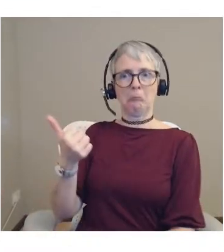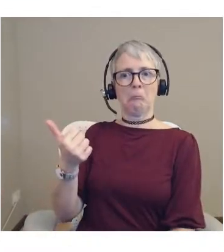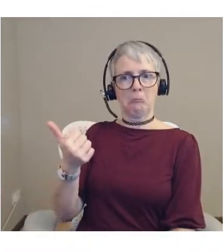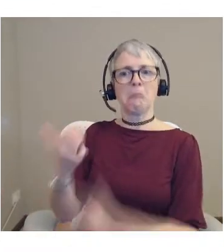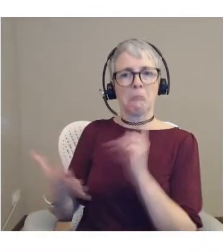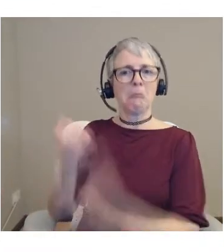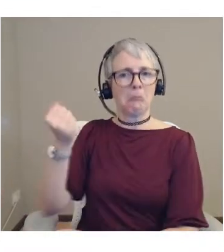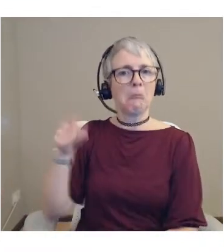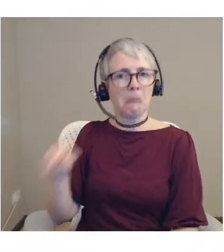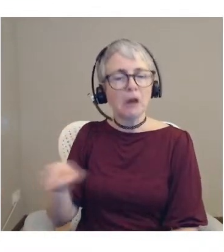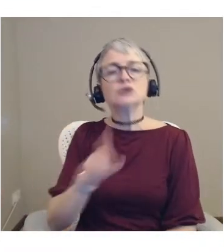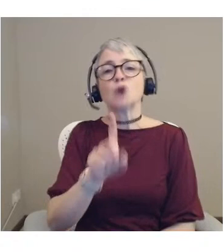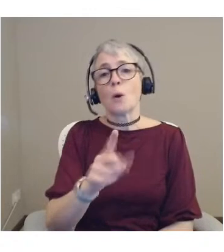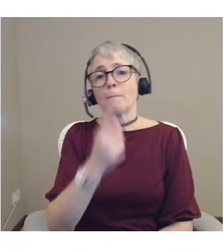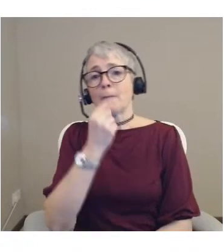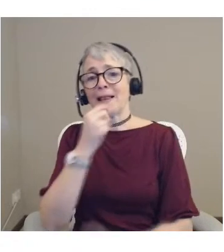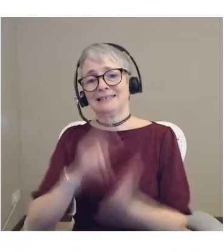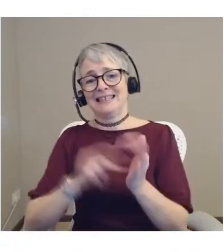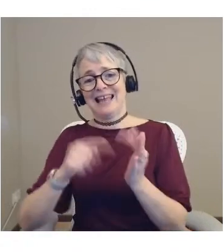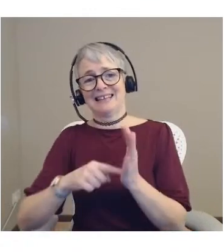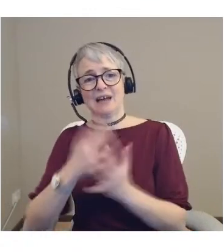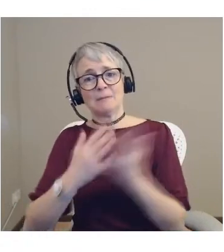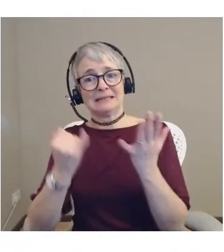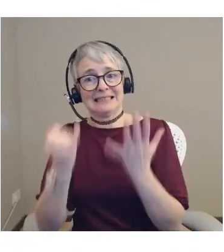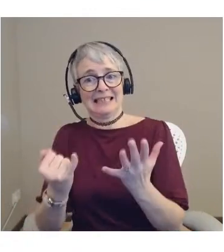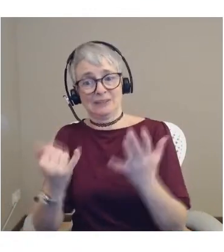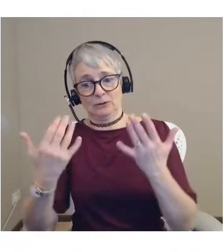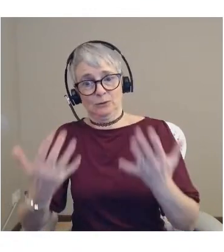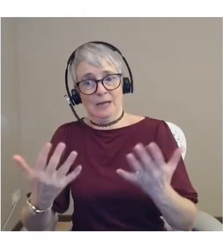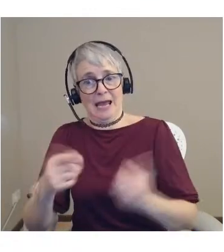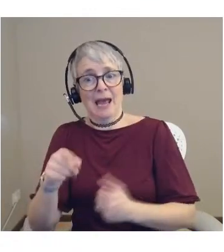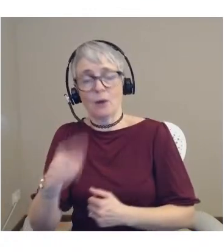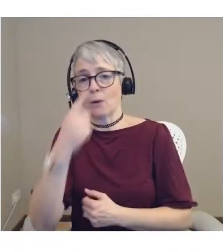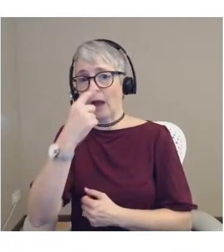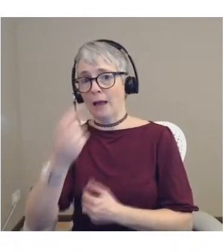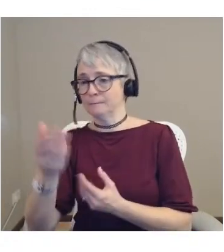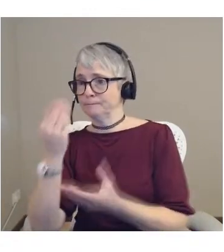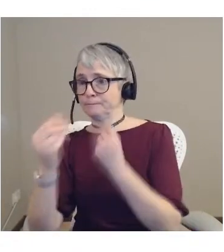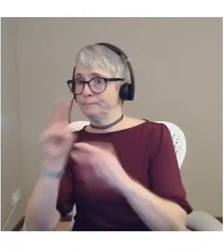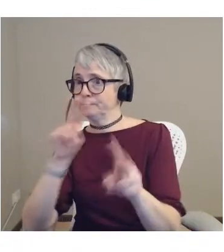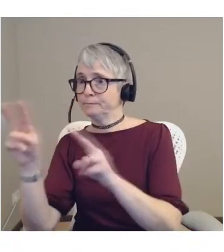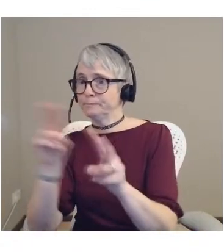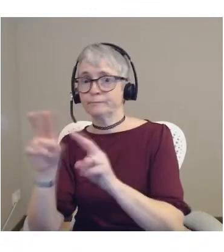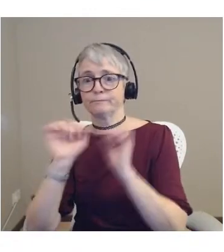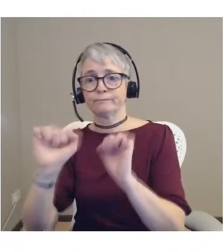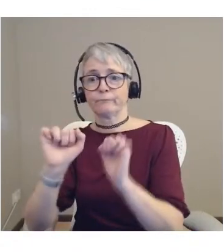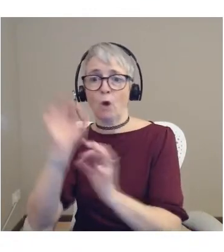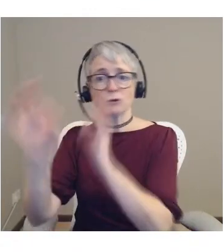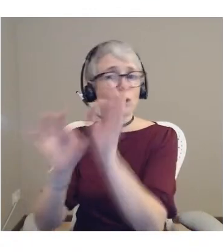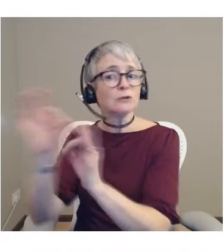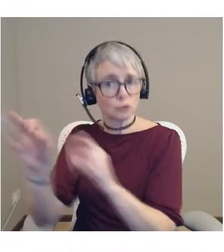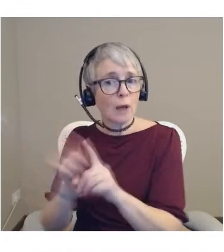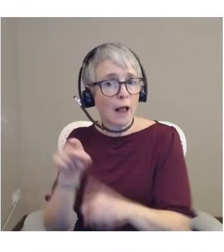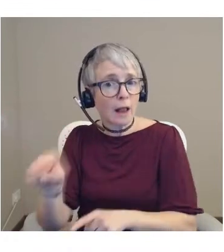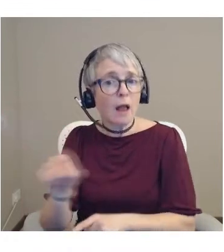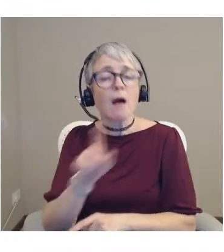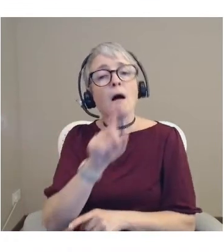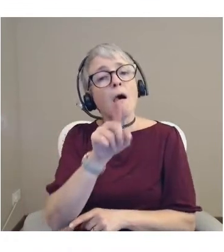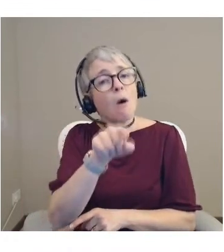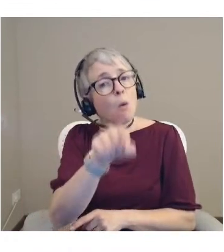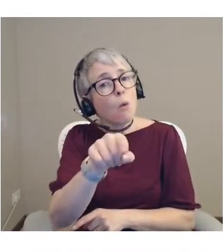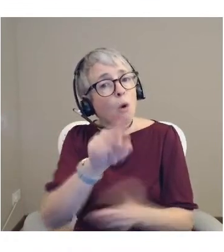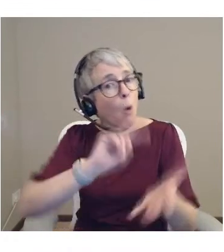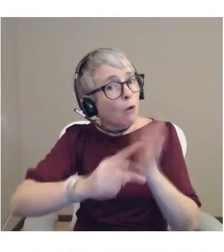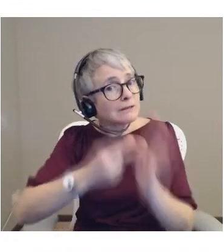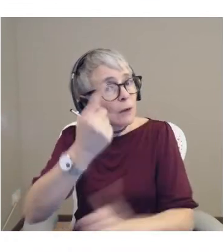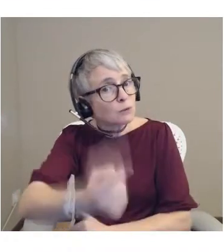AbilityNet's hosting at 6:30 on the conference platform. You can hear some of the people who are on the call there, ask them questions. But also, if you're in an organisation thinking about sharing